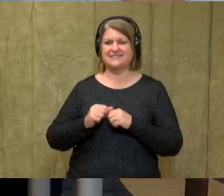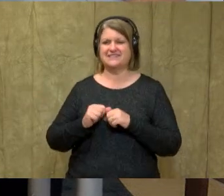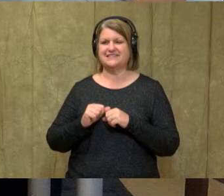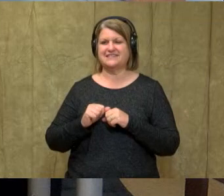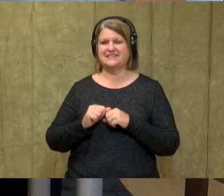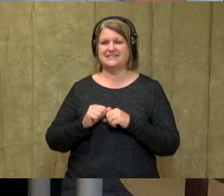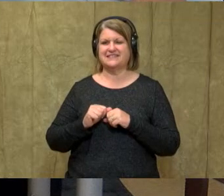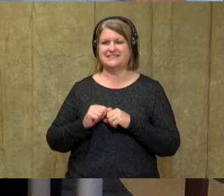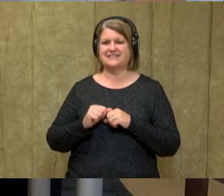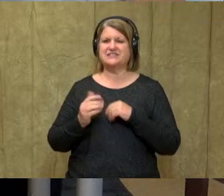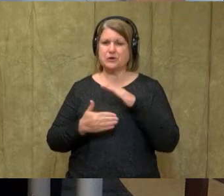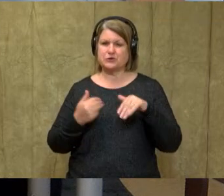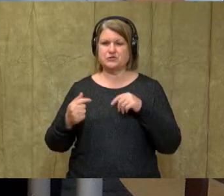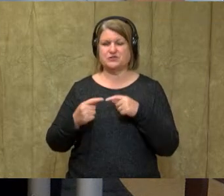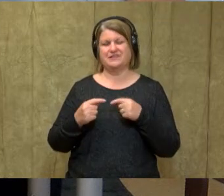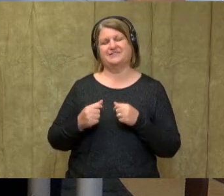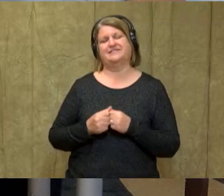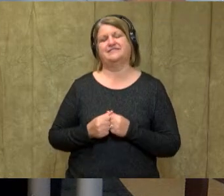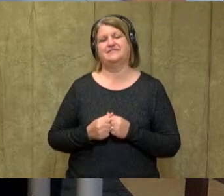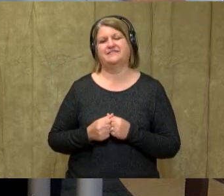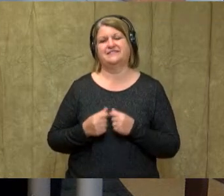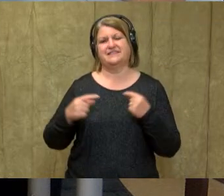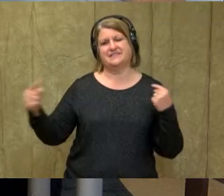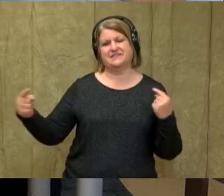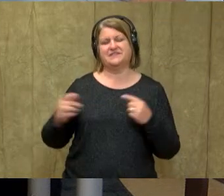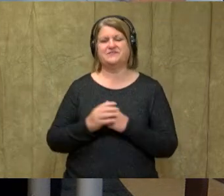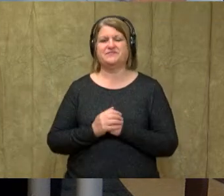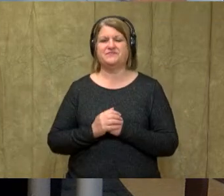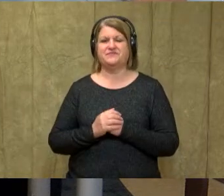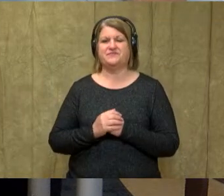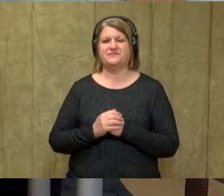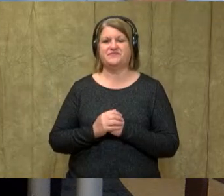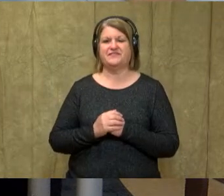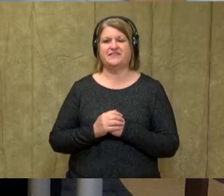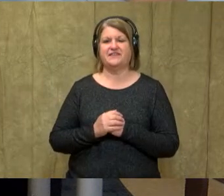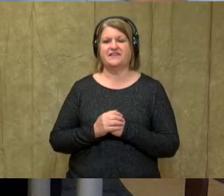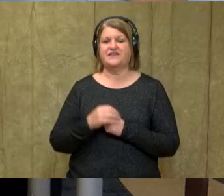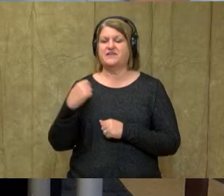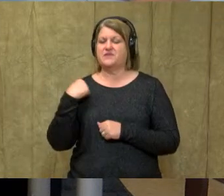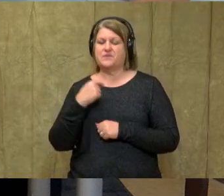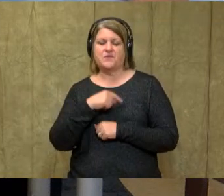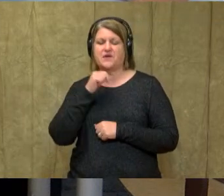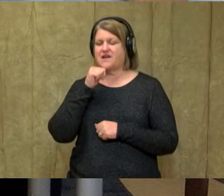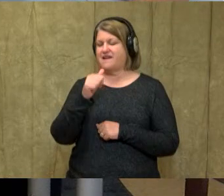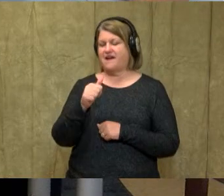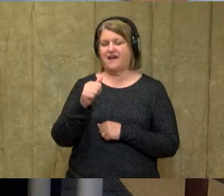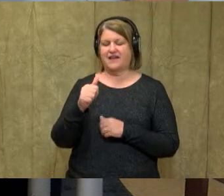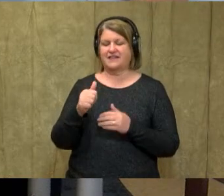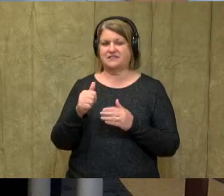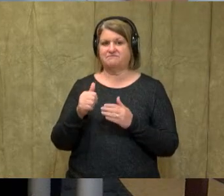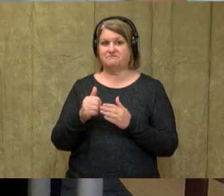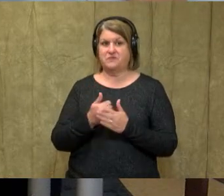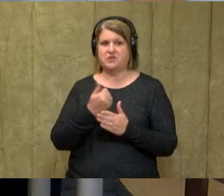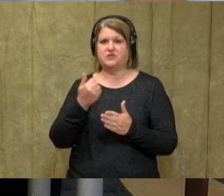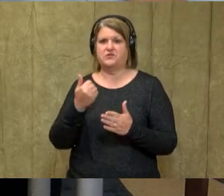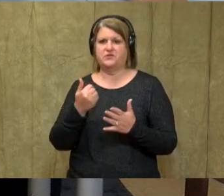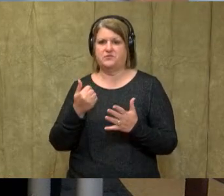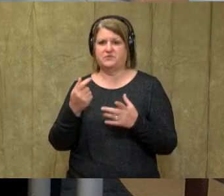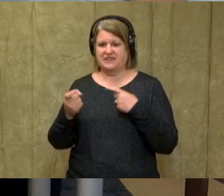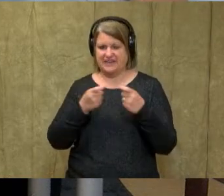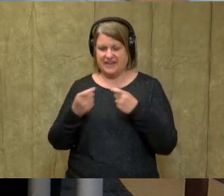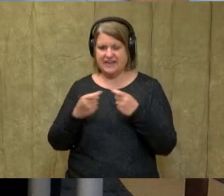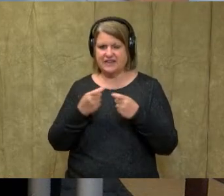valid point that we absolutely are not new to handling a crisis, but this crisis is